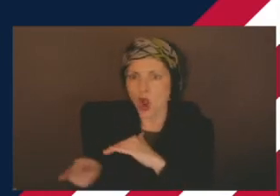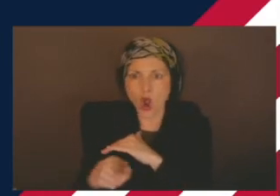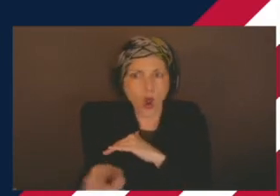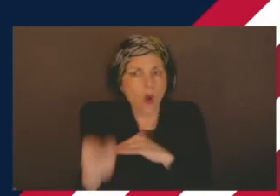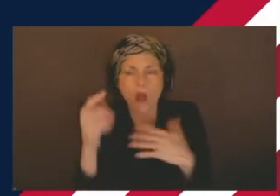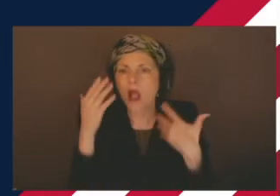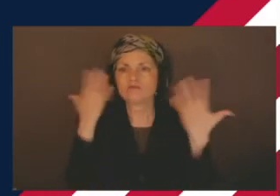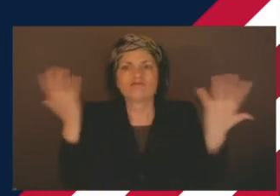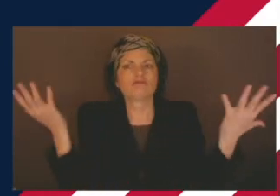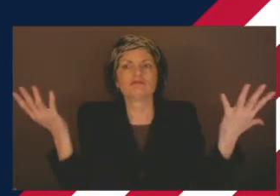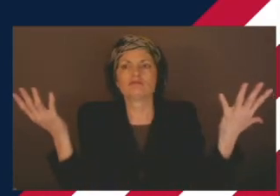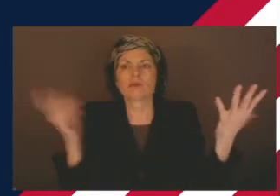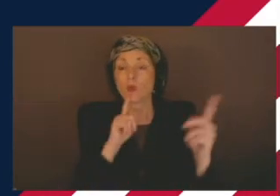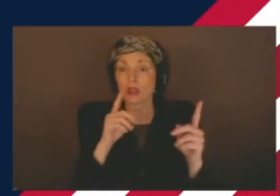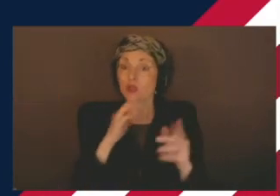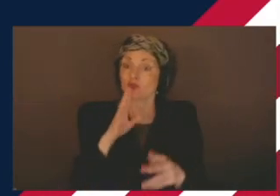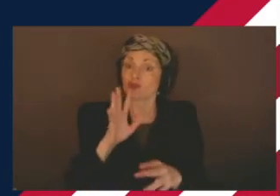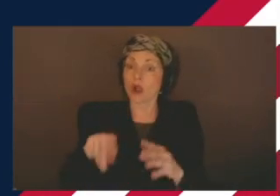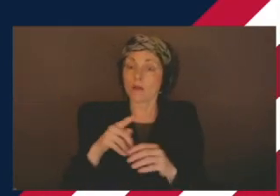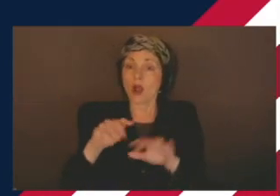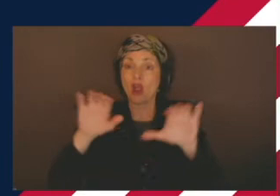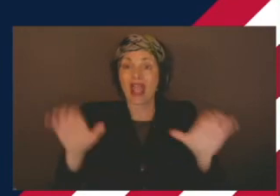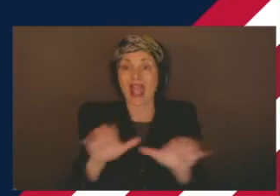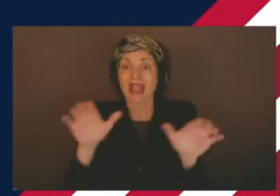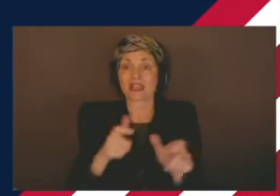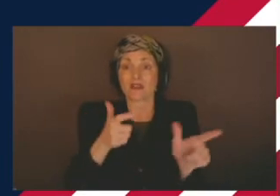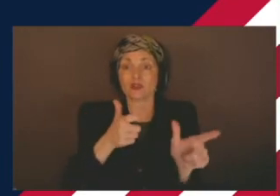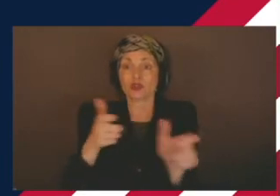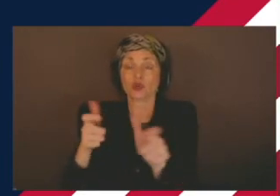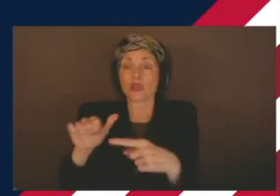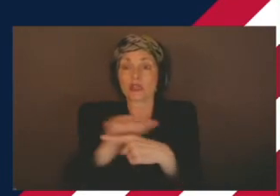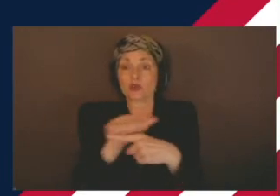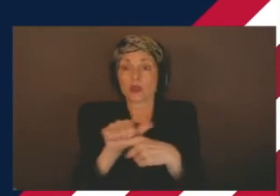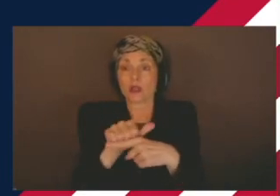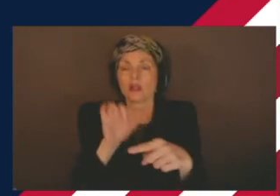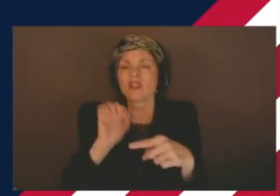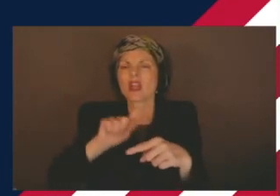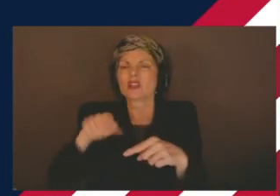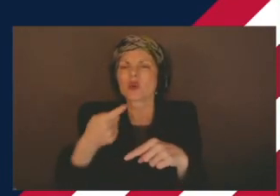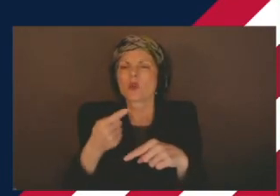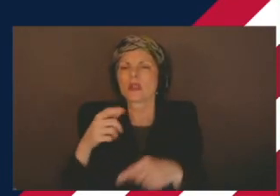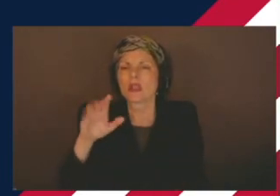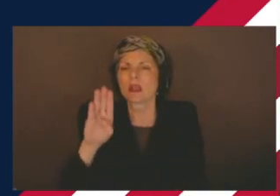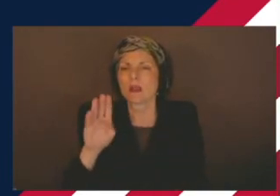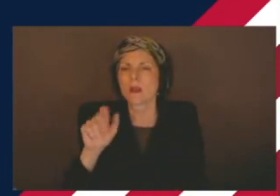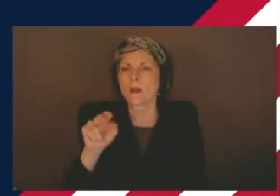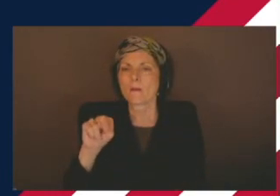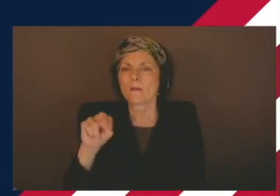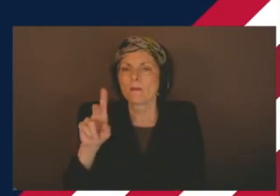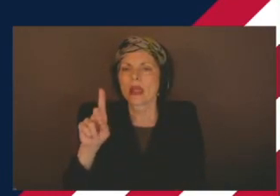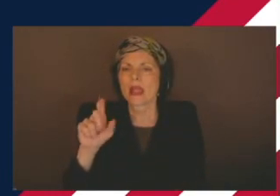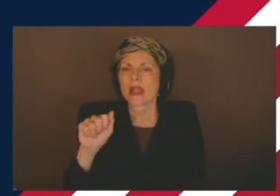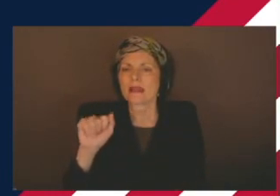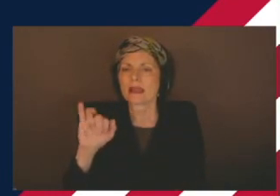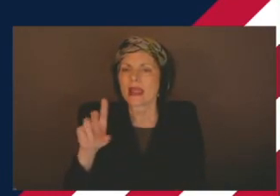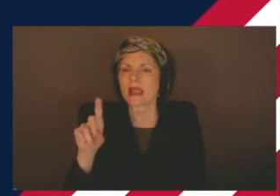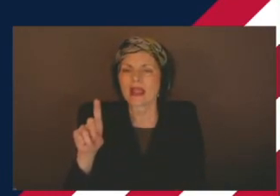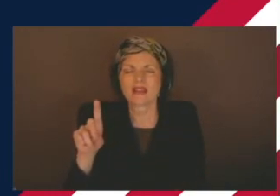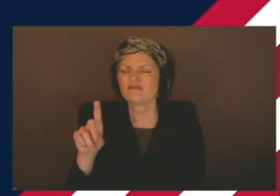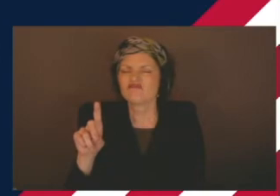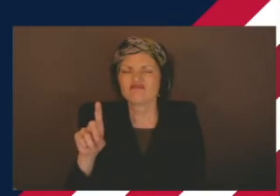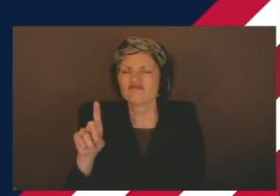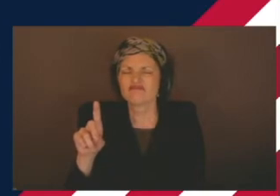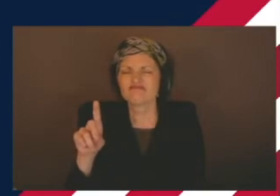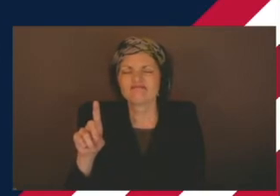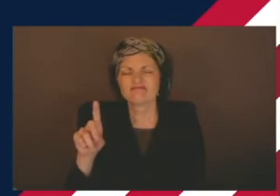about active shooter drills, I want people to realize that that's just a Band-Aid on the real issue. We have to talk about what really stems